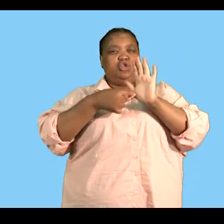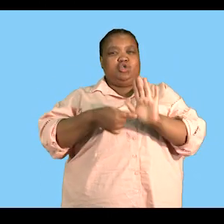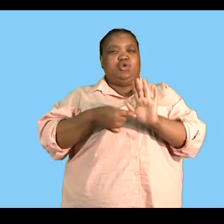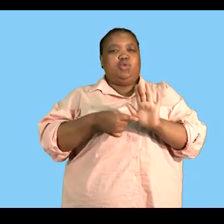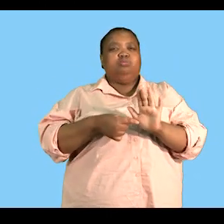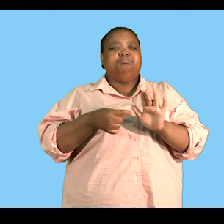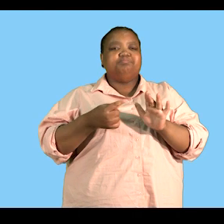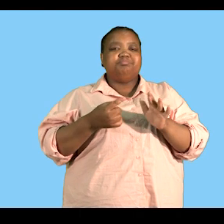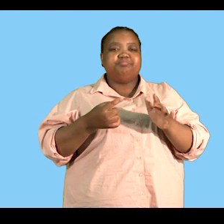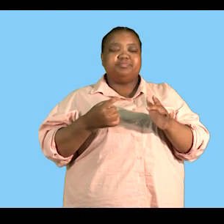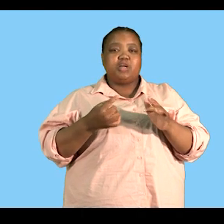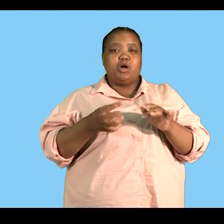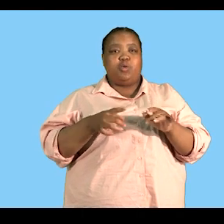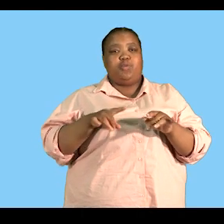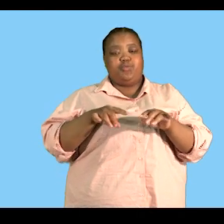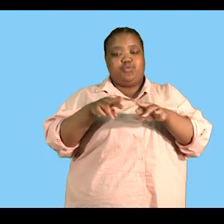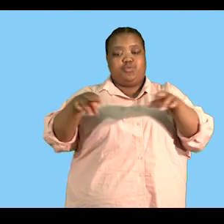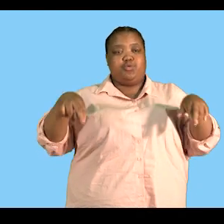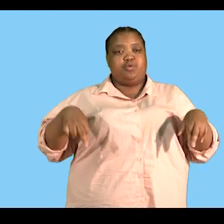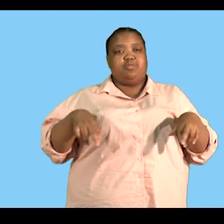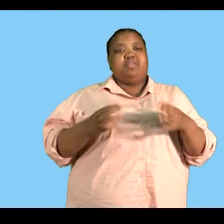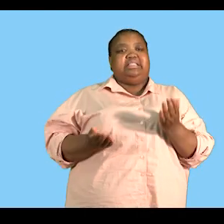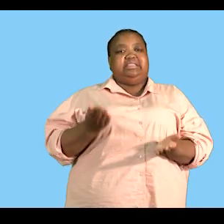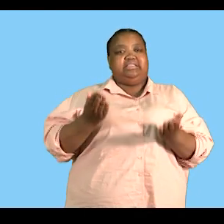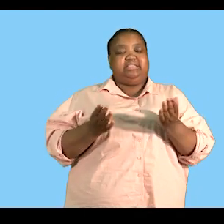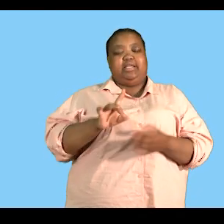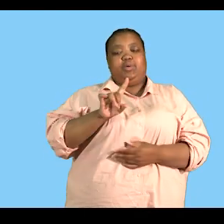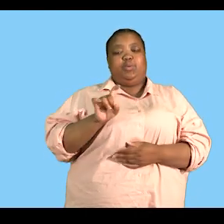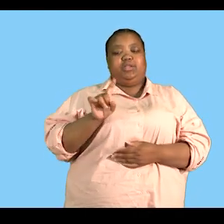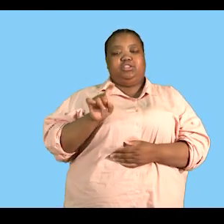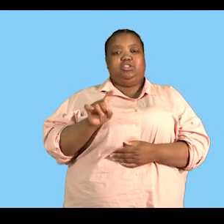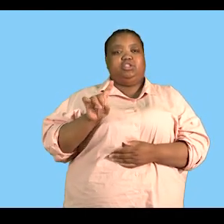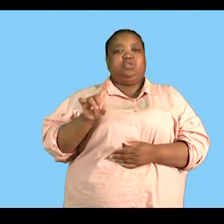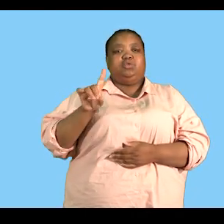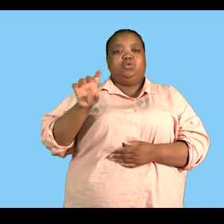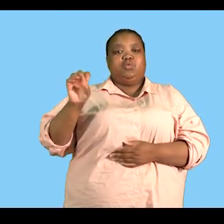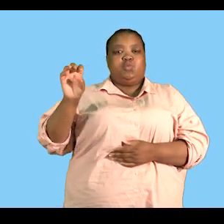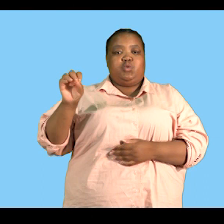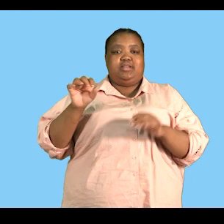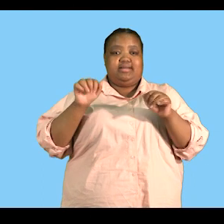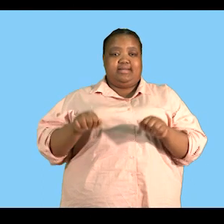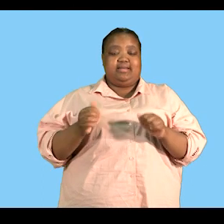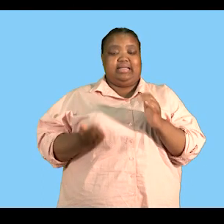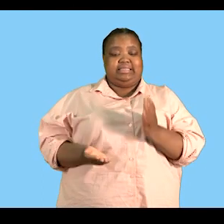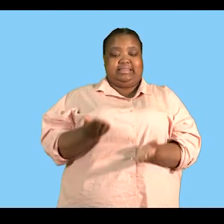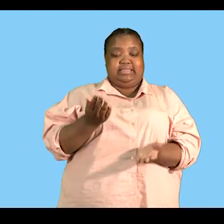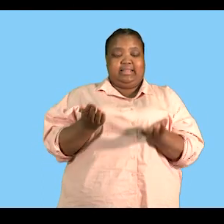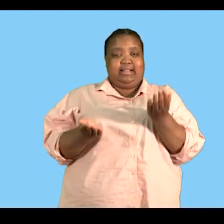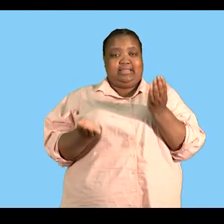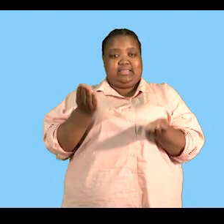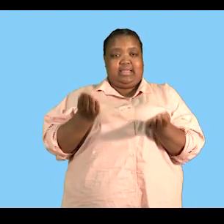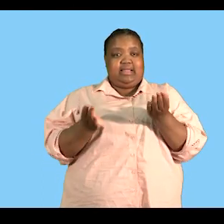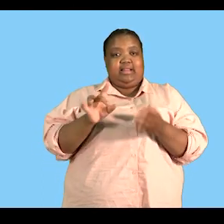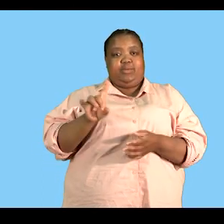1 to 100. So let's put the scale there for now. So the scale is